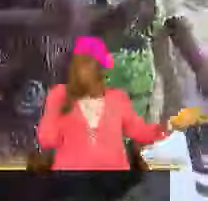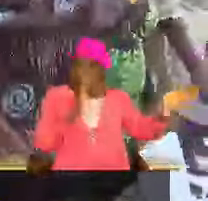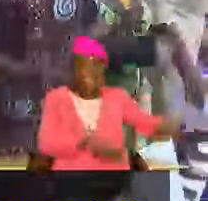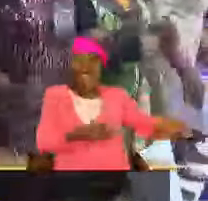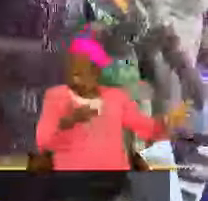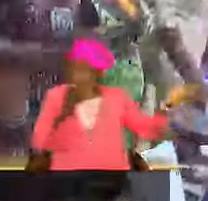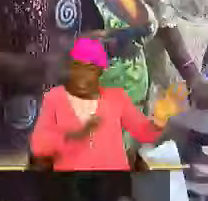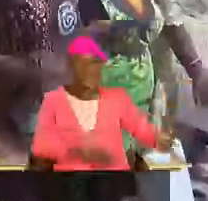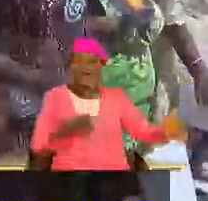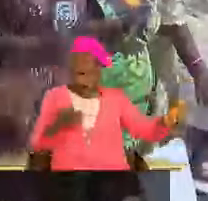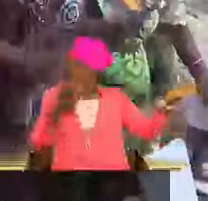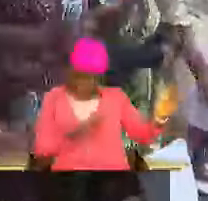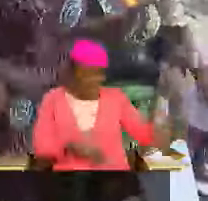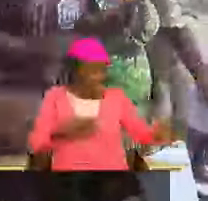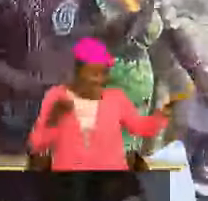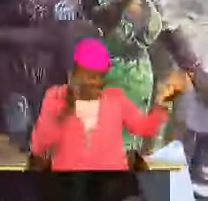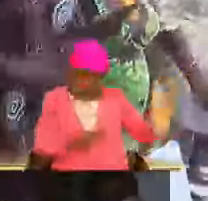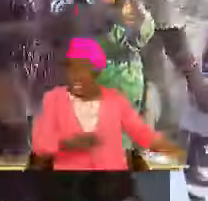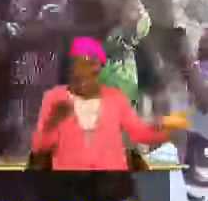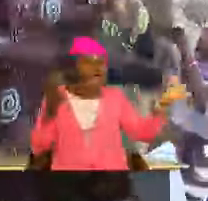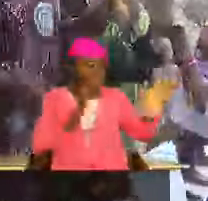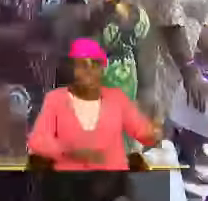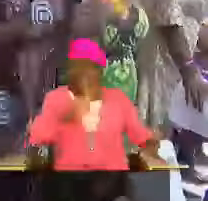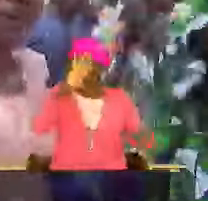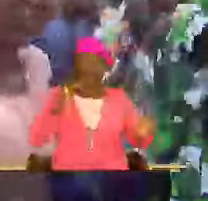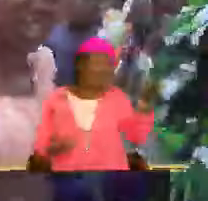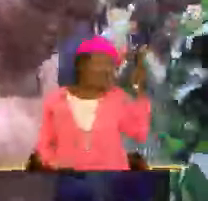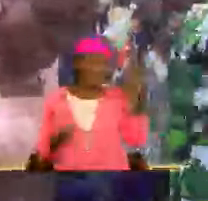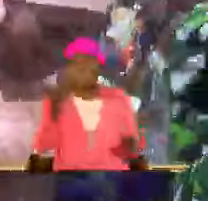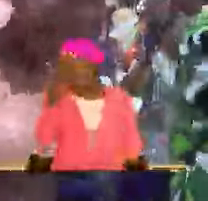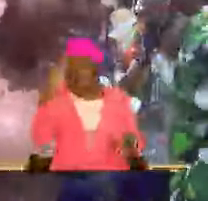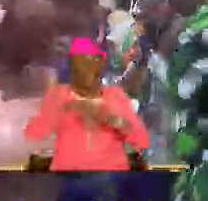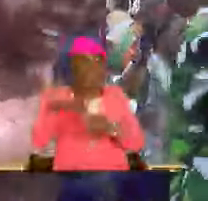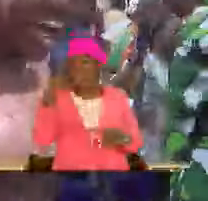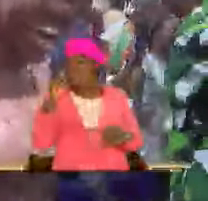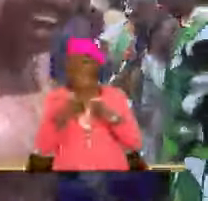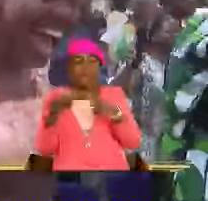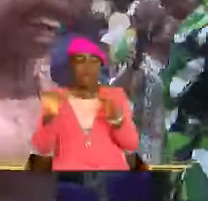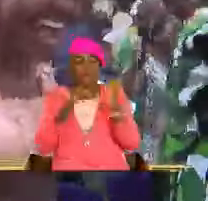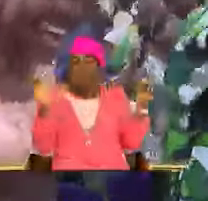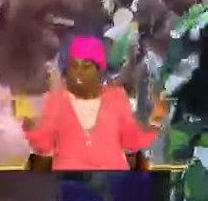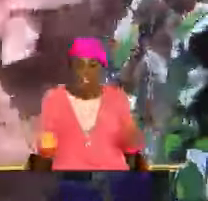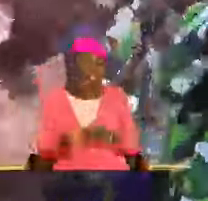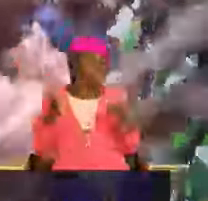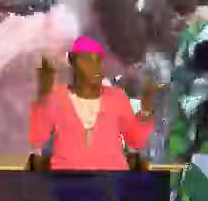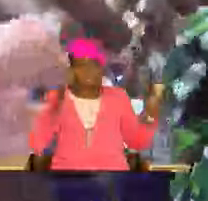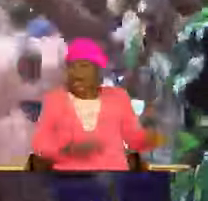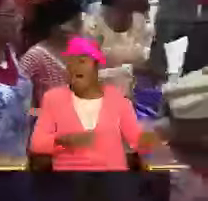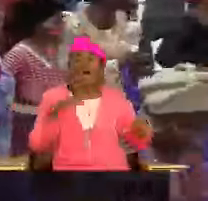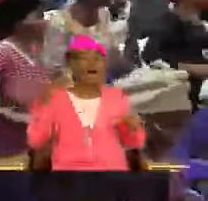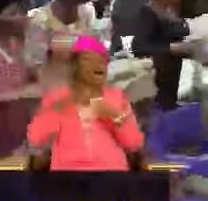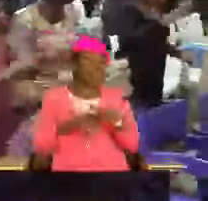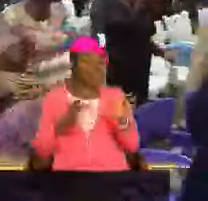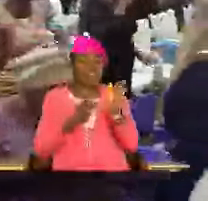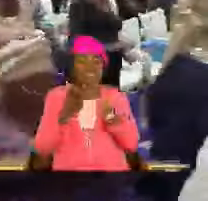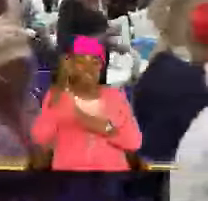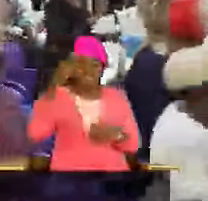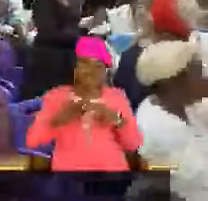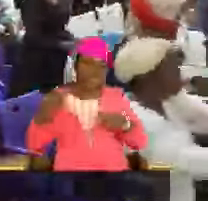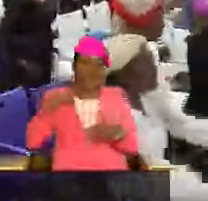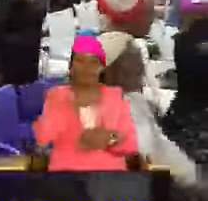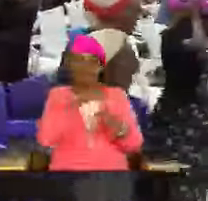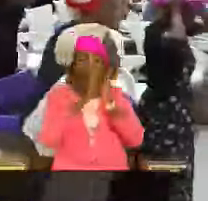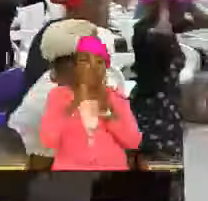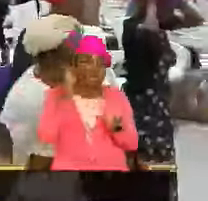yes die by fire in the name of Jesus in Jesus name